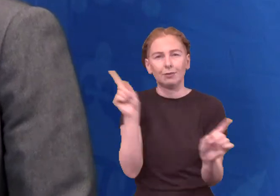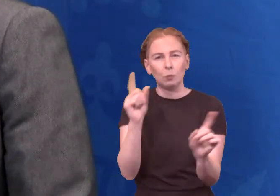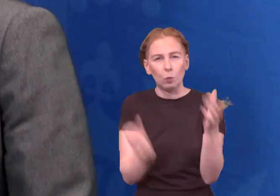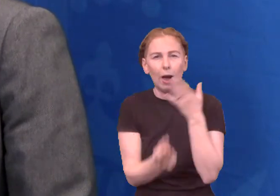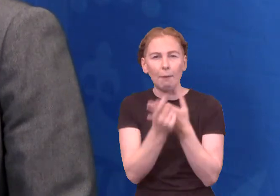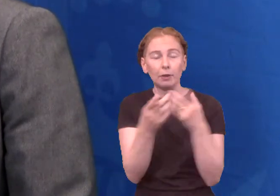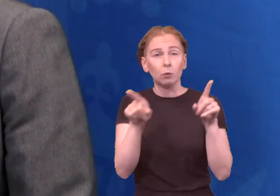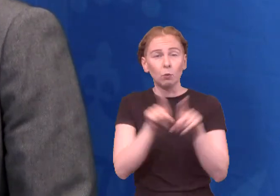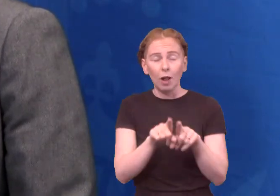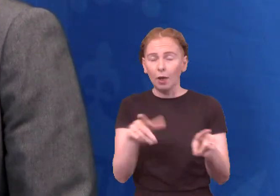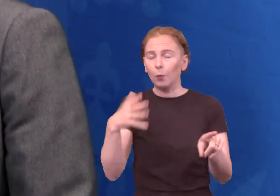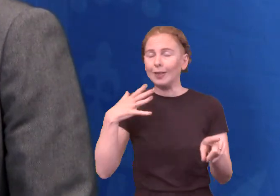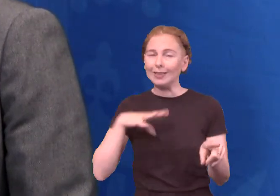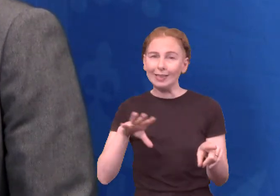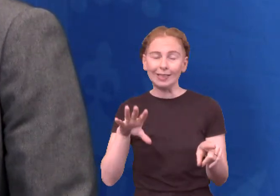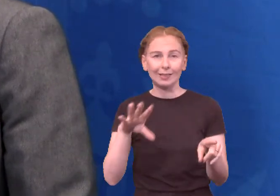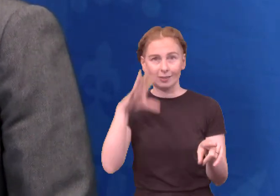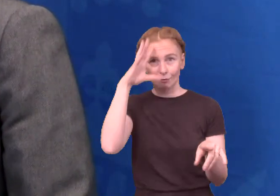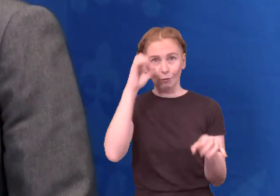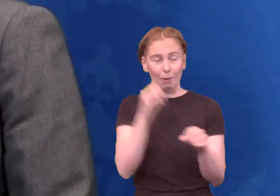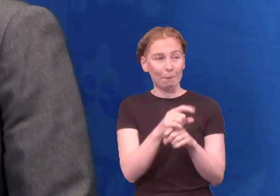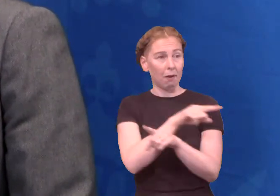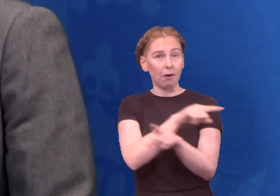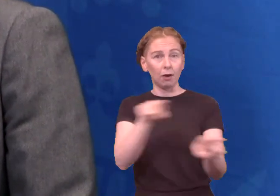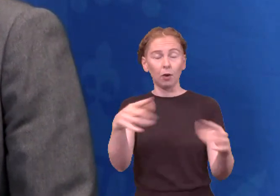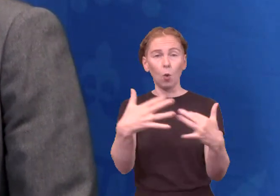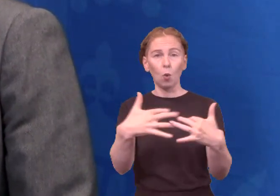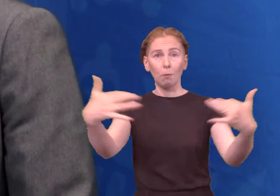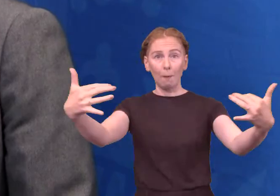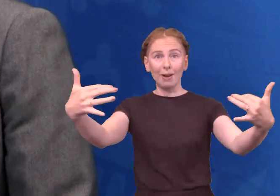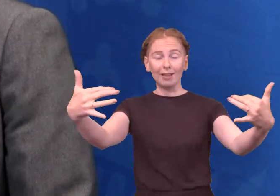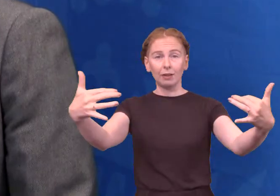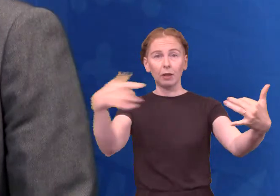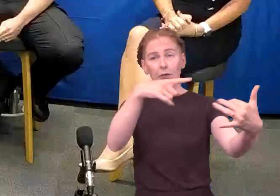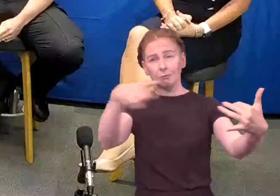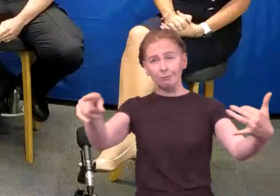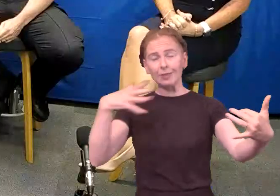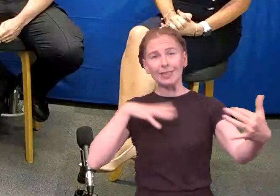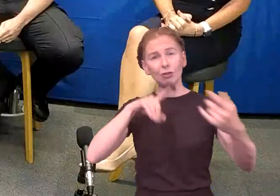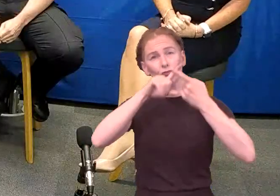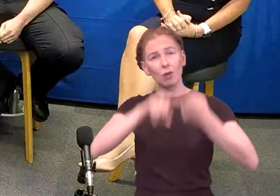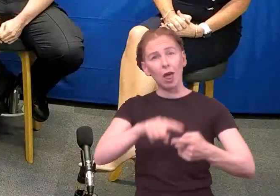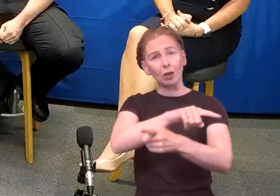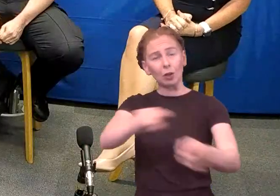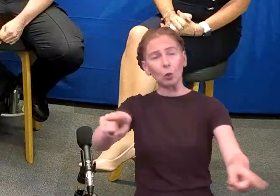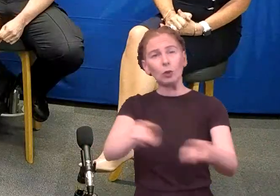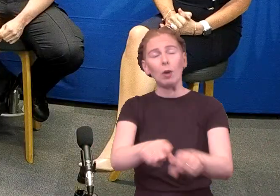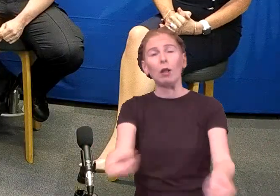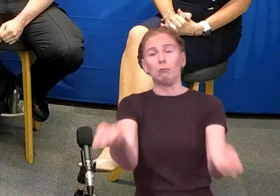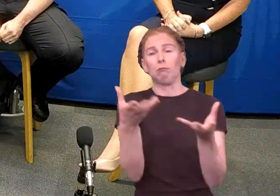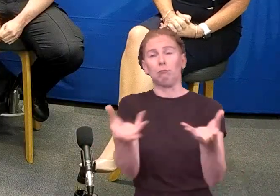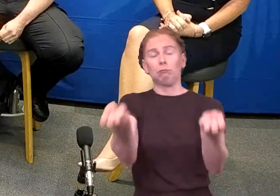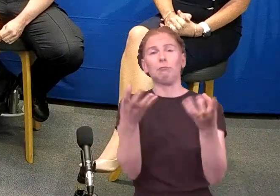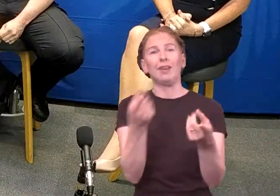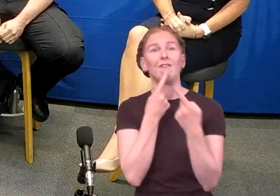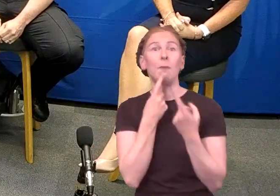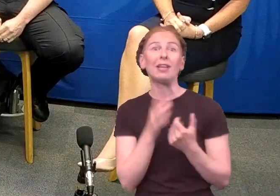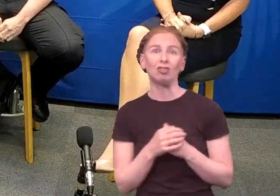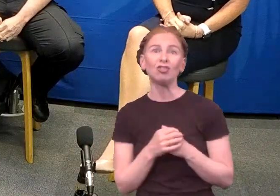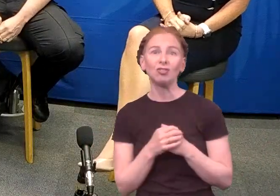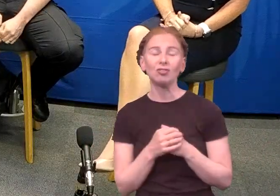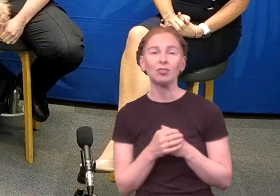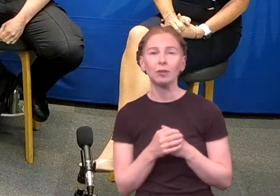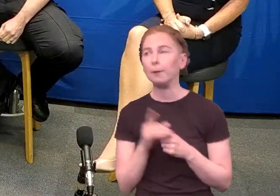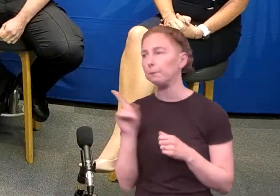on the public to help us identify these young or vulnerable people who are open to exploitation. It has to be a